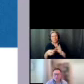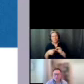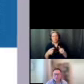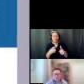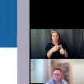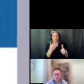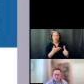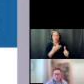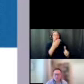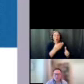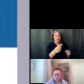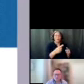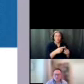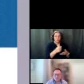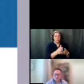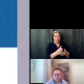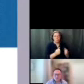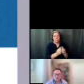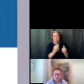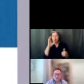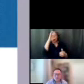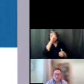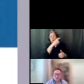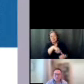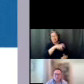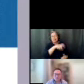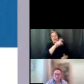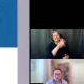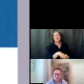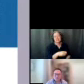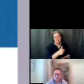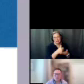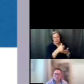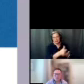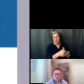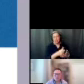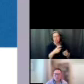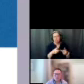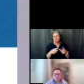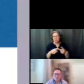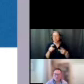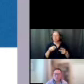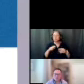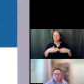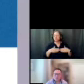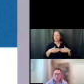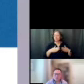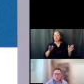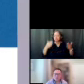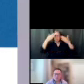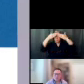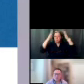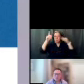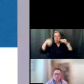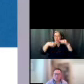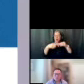assuming that help is needed, and being open to accommodating, to make, including